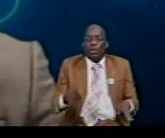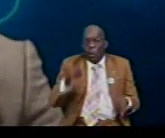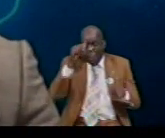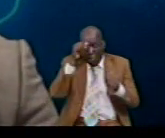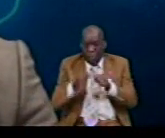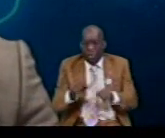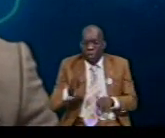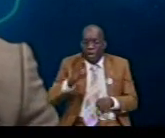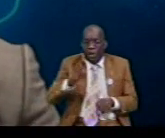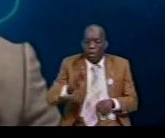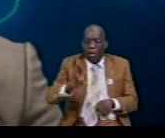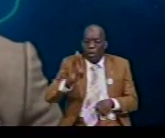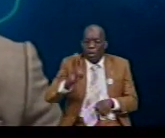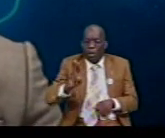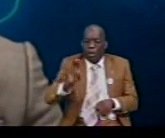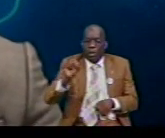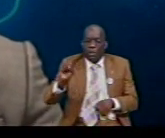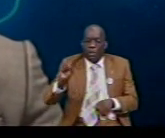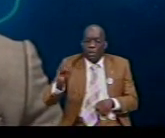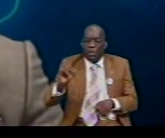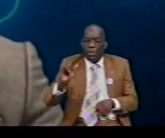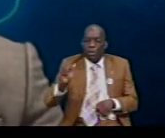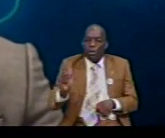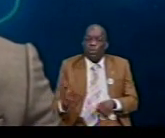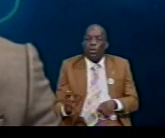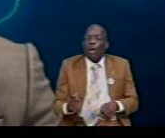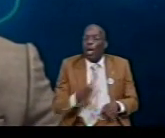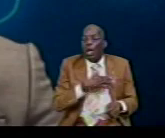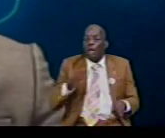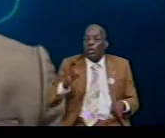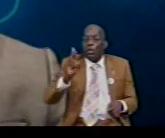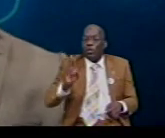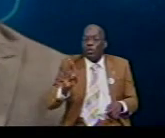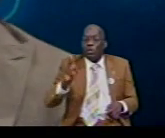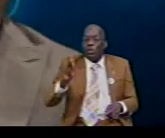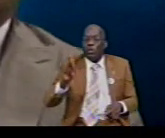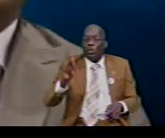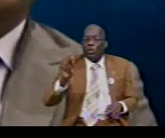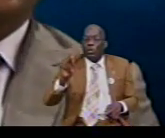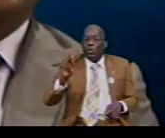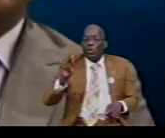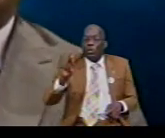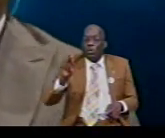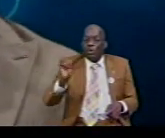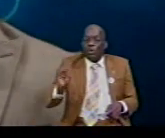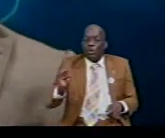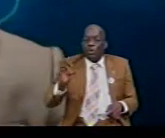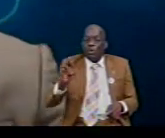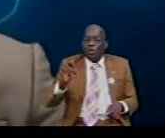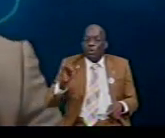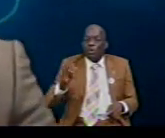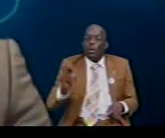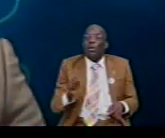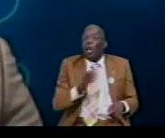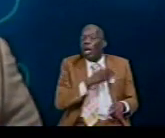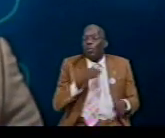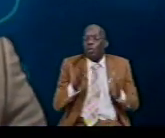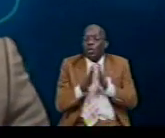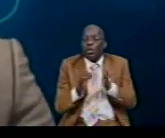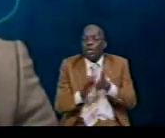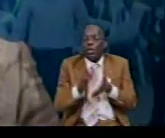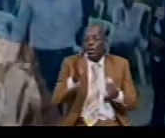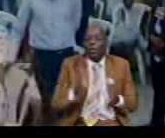Almighty will save this land and any plot of the enemy that God will seize in this place in Jesus'